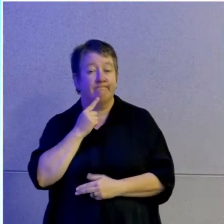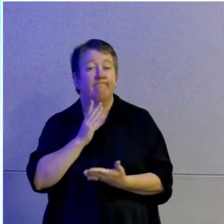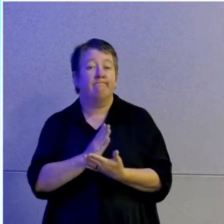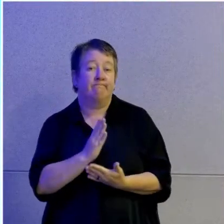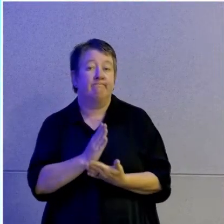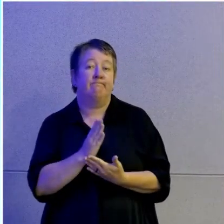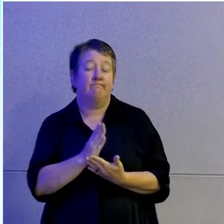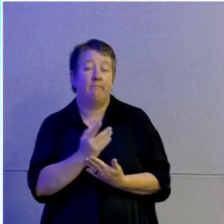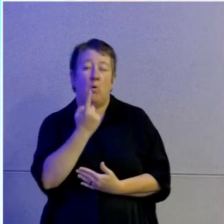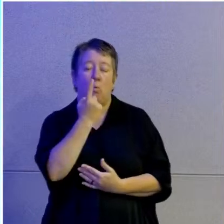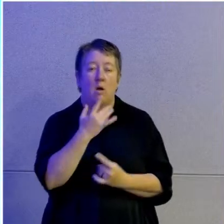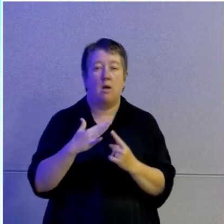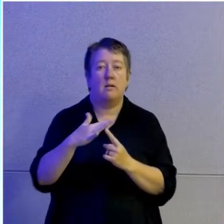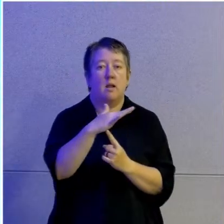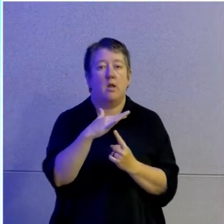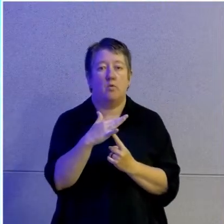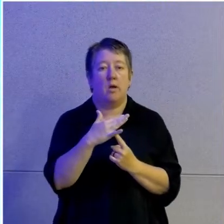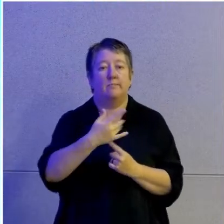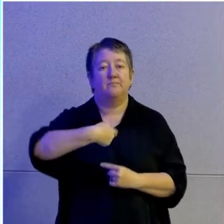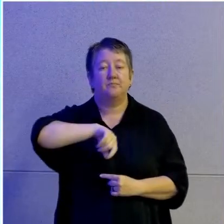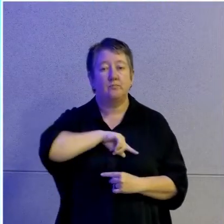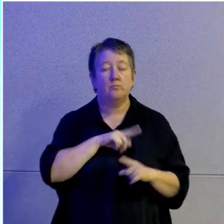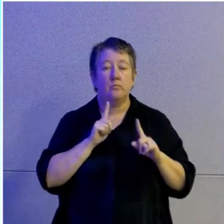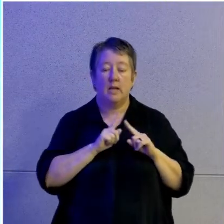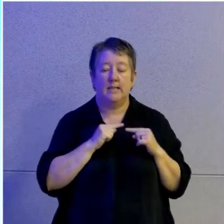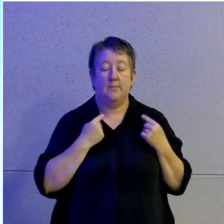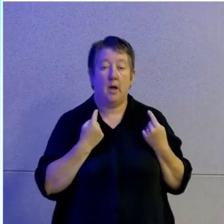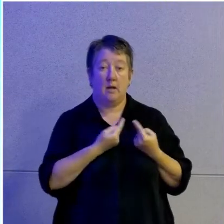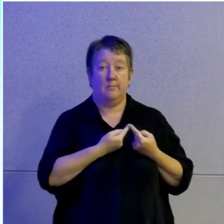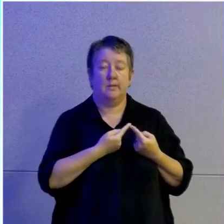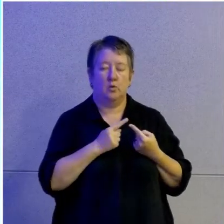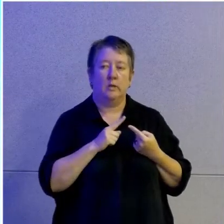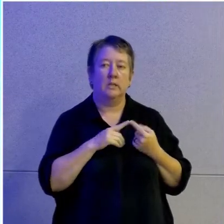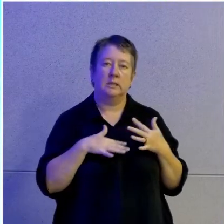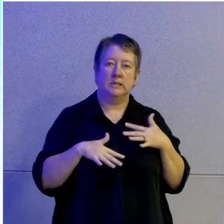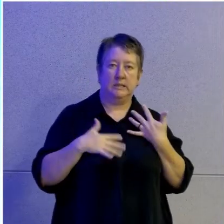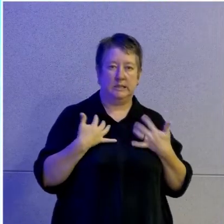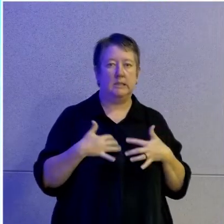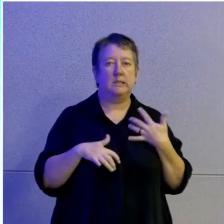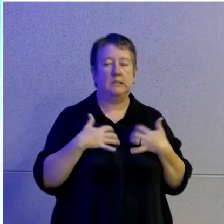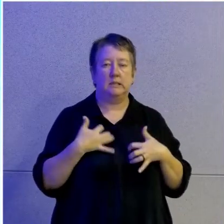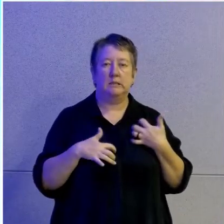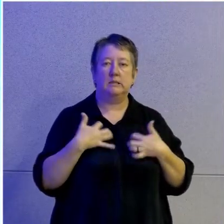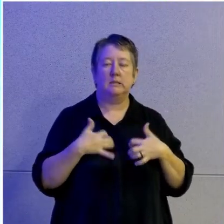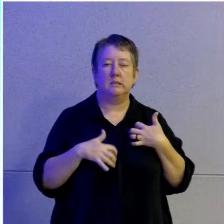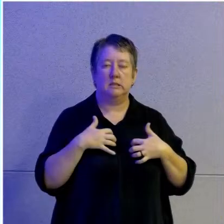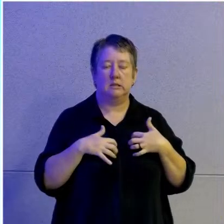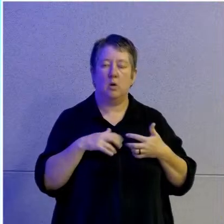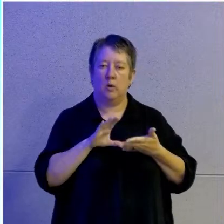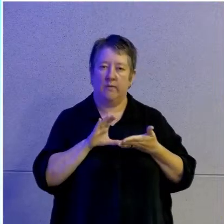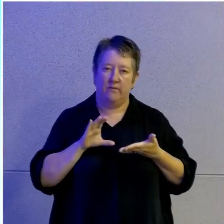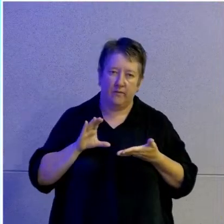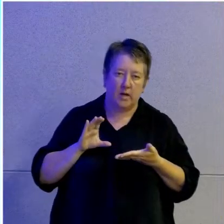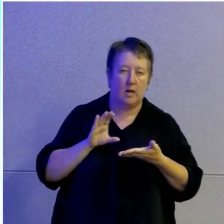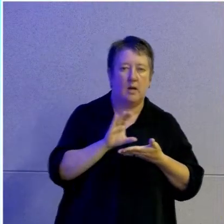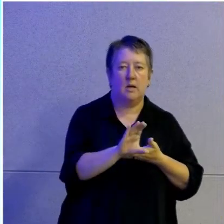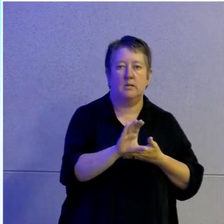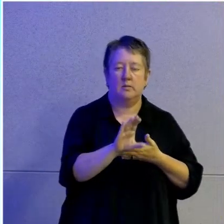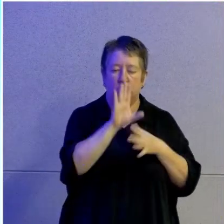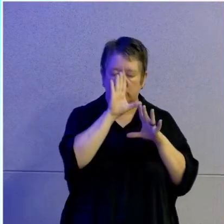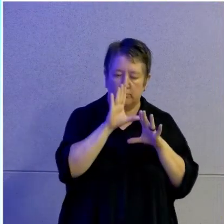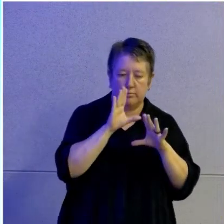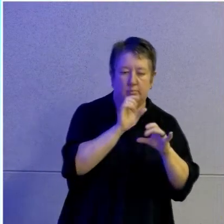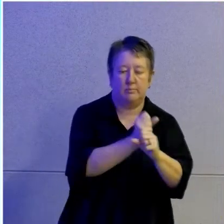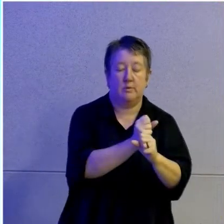department, we are really interested and we're investing in making sure that when it comes